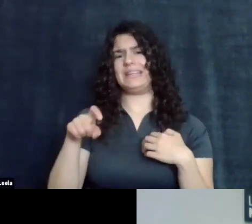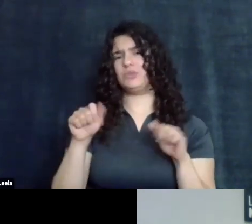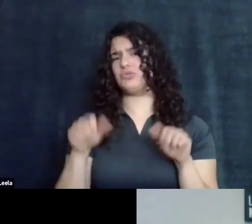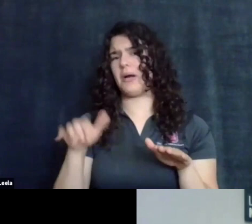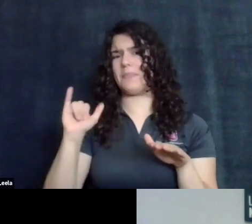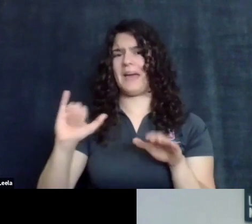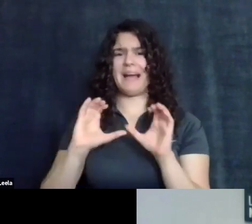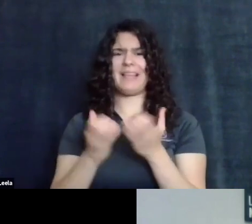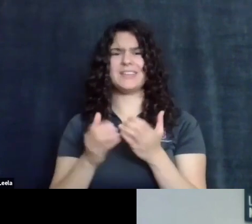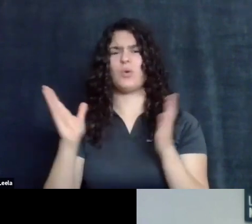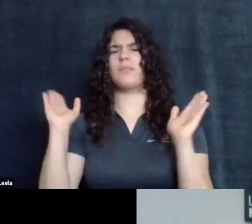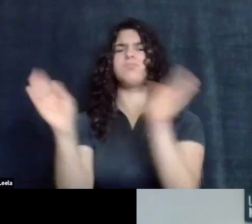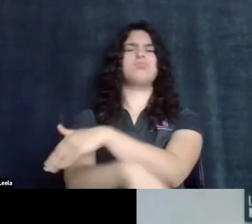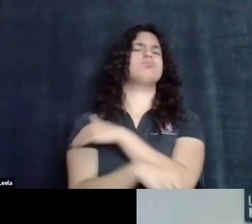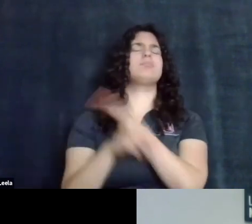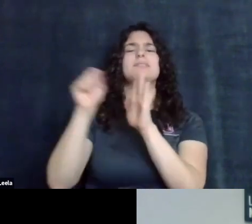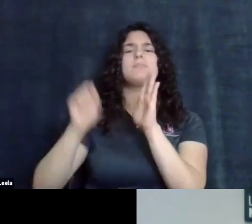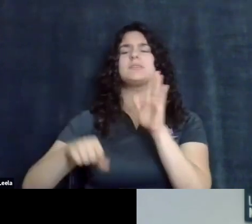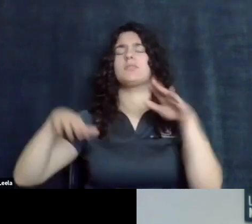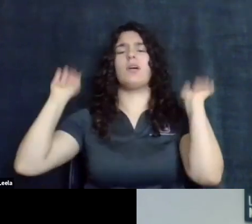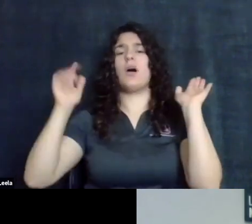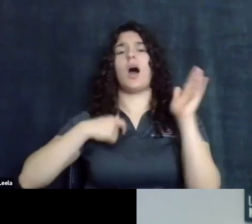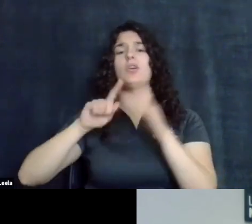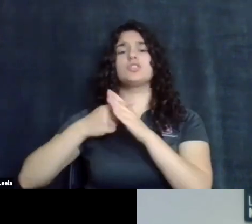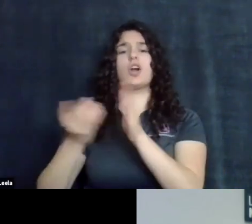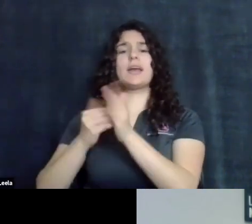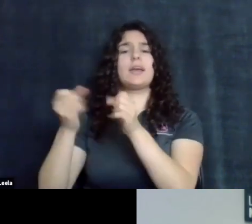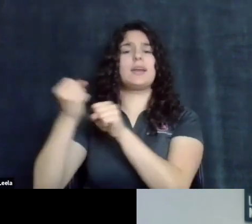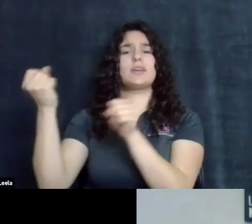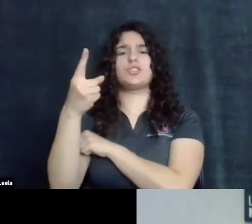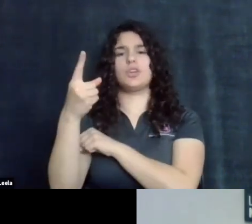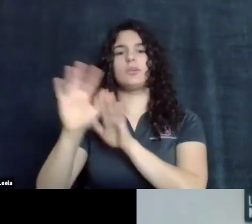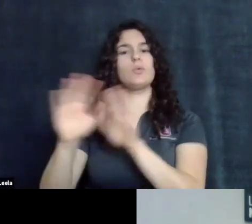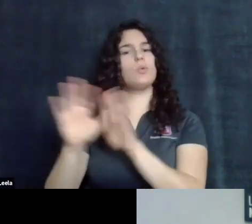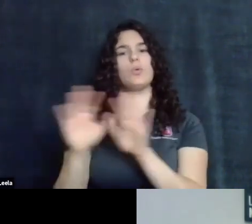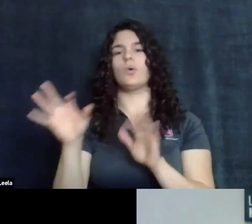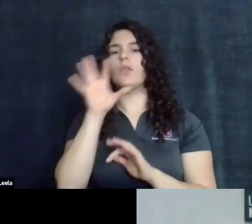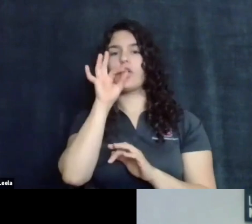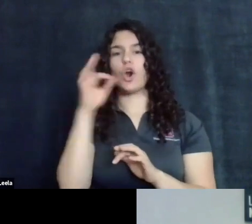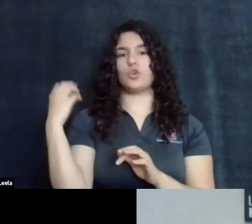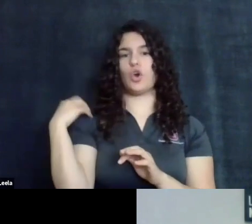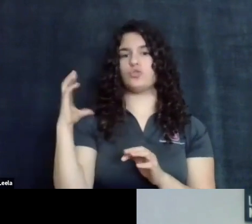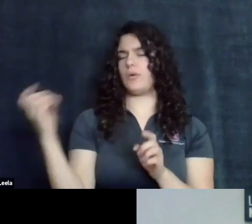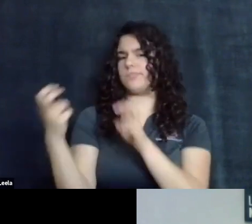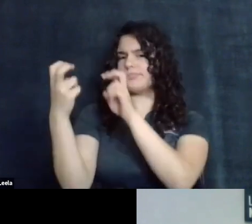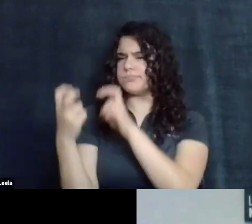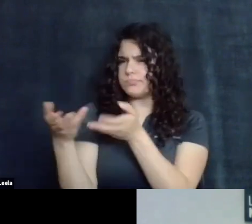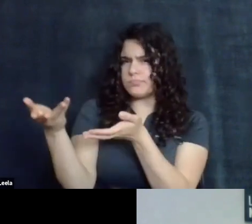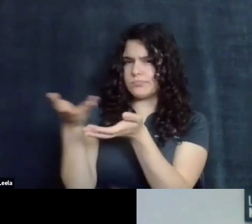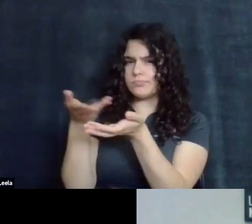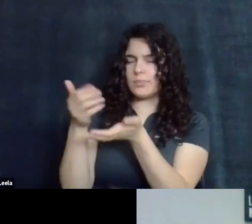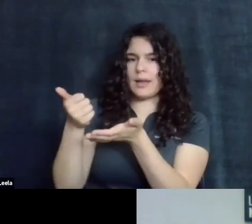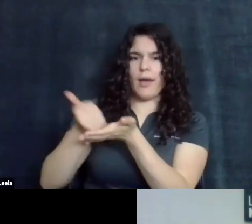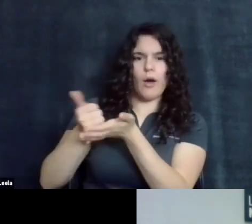what, just forget this whole semester. I'm just going to start over next year. Our Cardinal coach is sort of there to kind of talk you off of the ledge a little